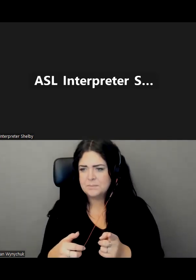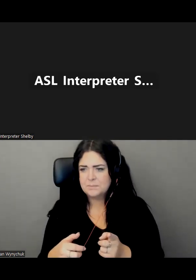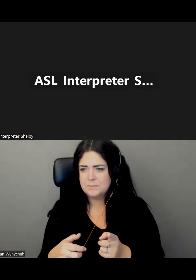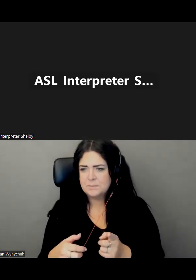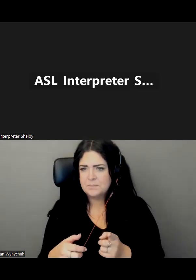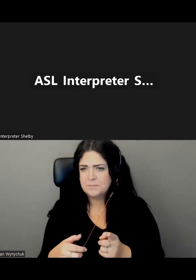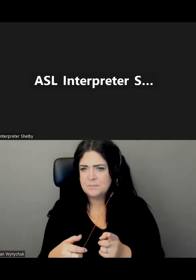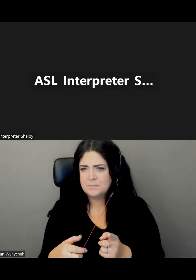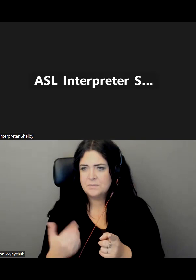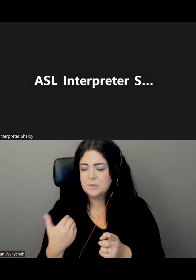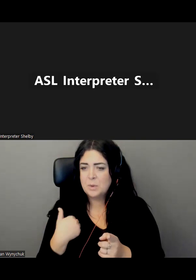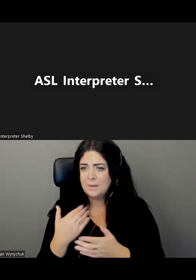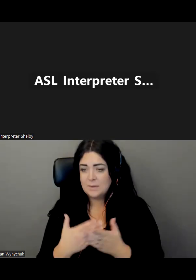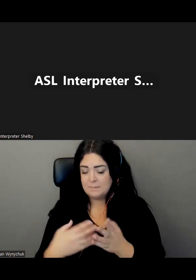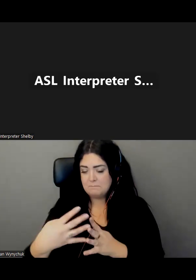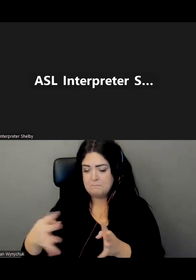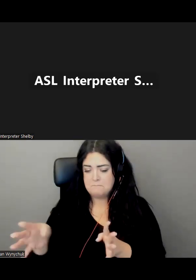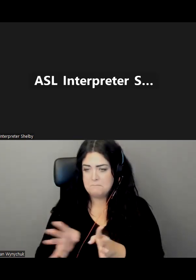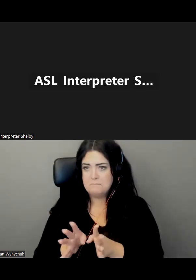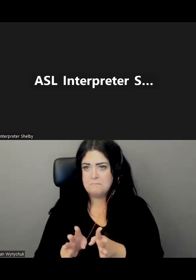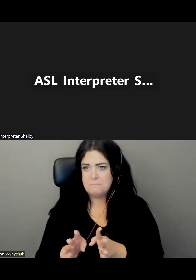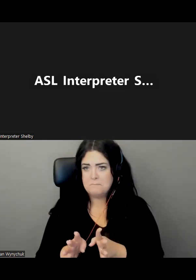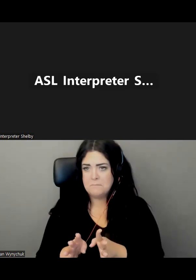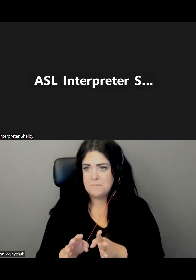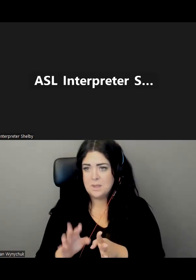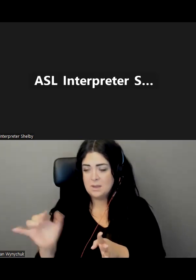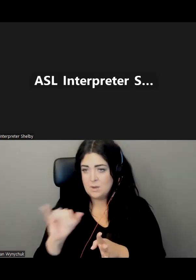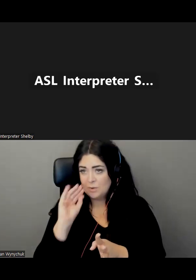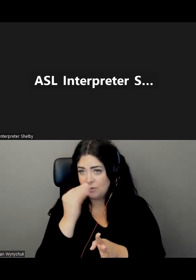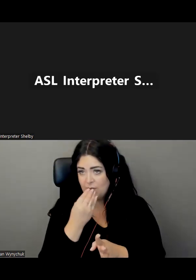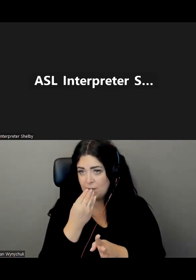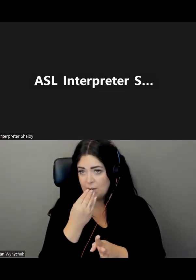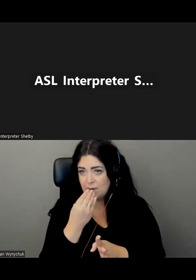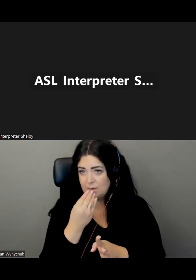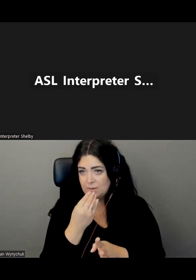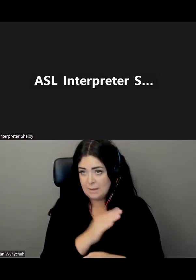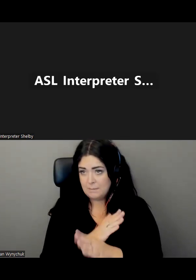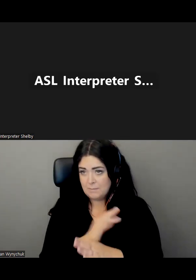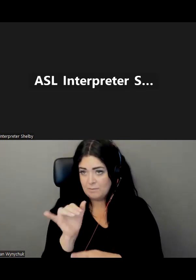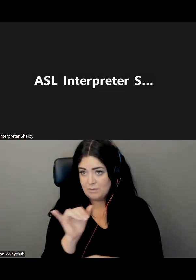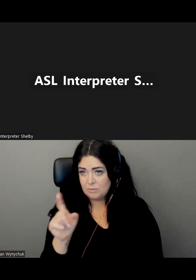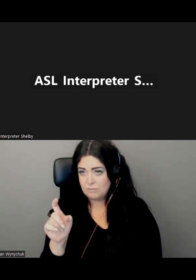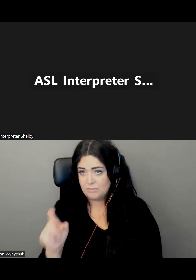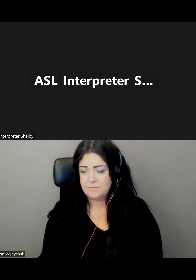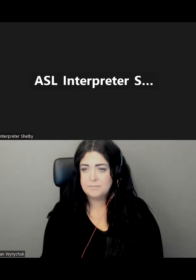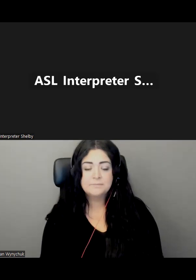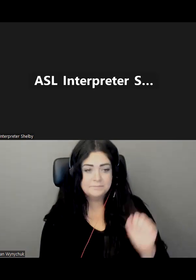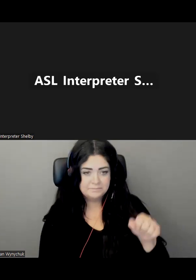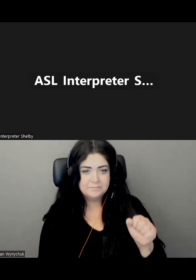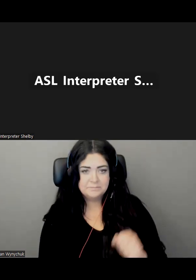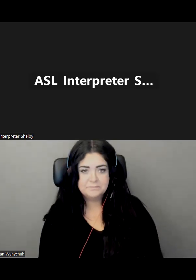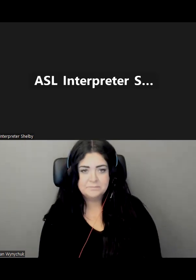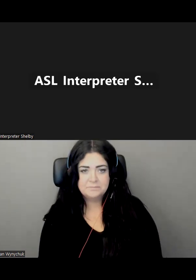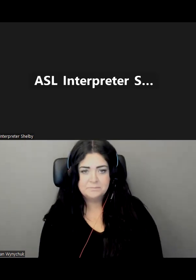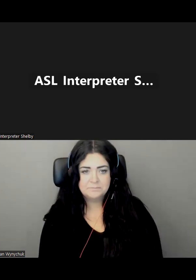them in your garden, you can actually put copper wire around your, say, your flower bed, and that will prevent or help prevent them. Yeah, so they